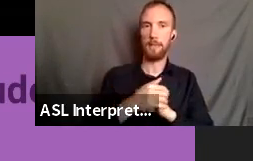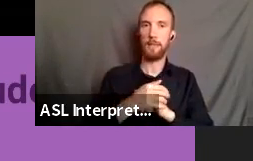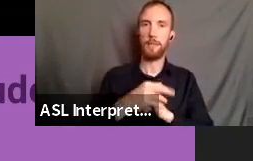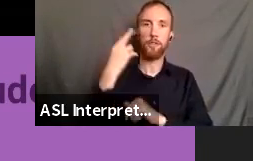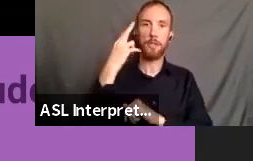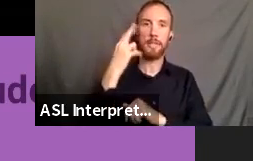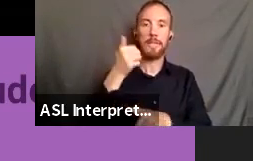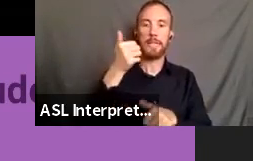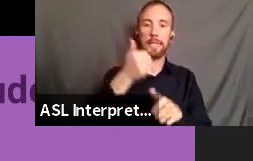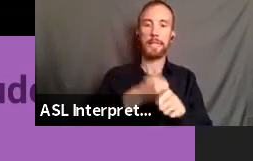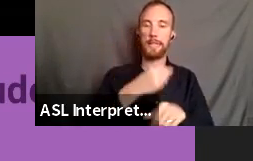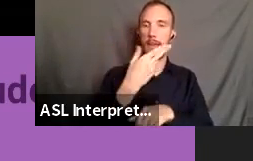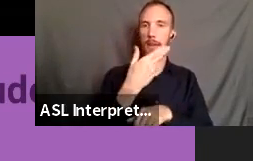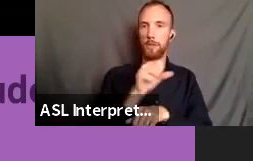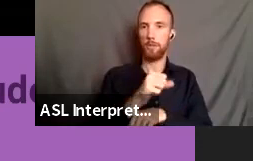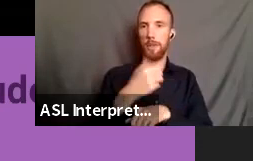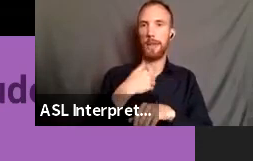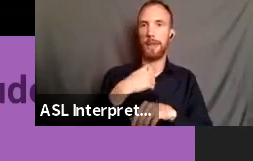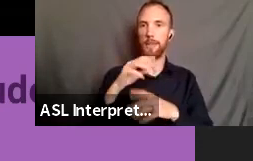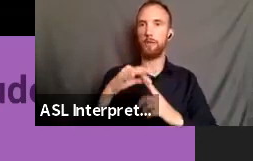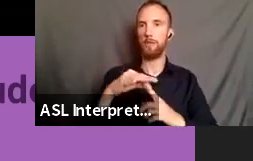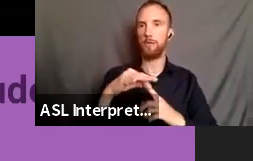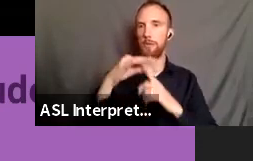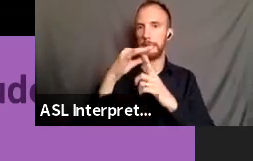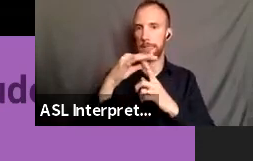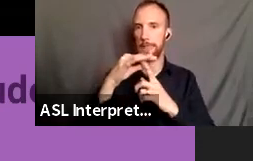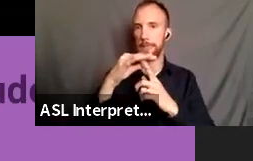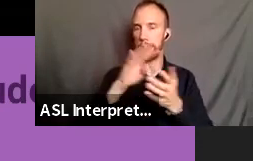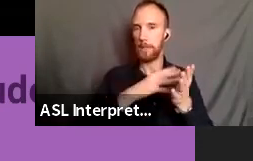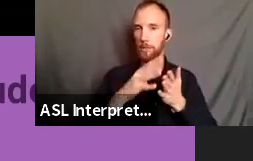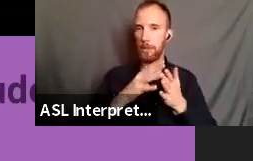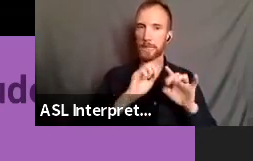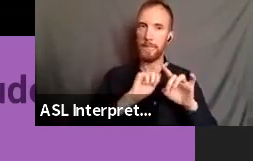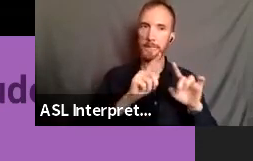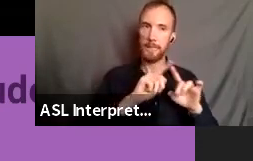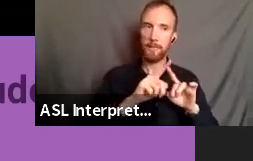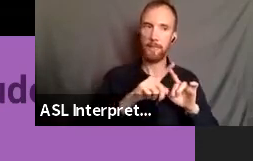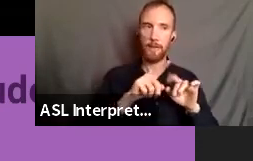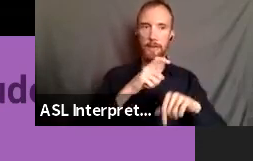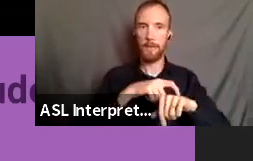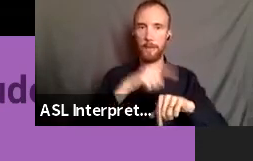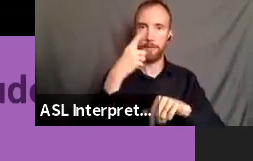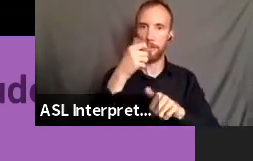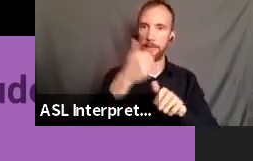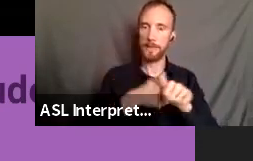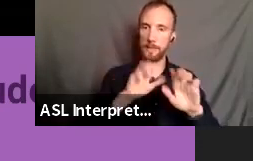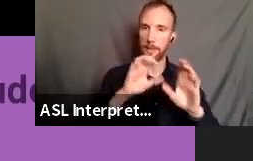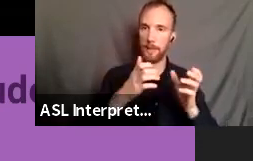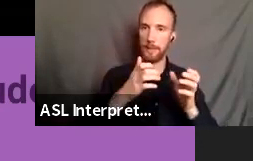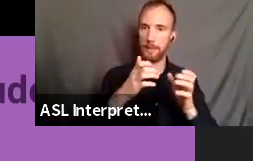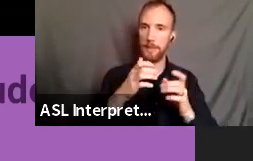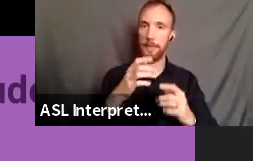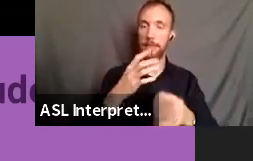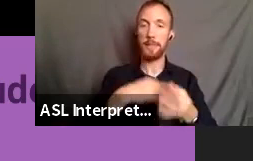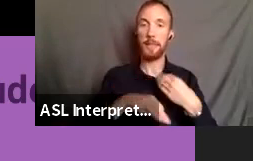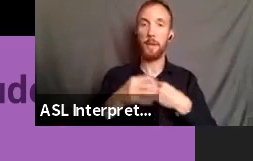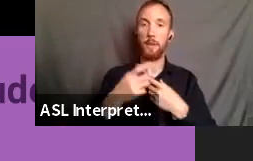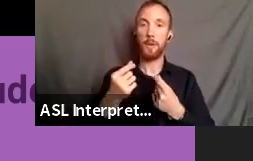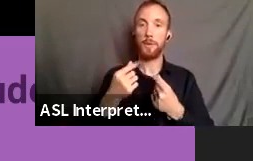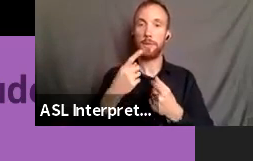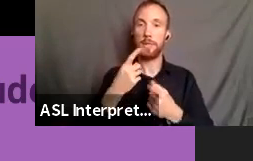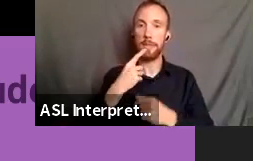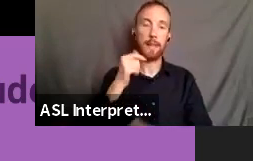unique schedules with varying lengths of time for course instead we have set a threshold of ensuring that on a daily